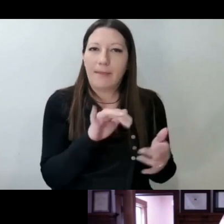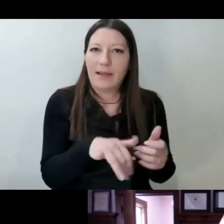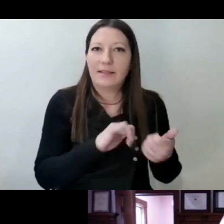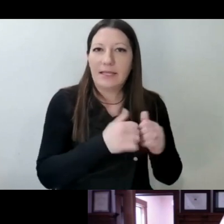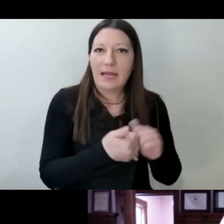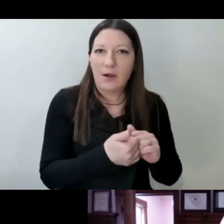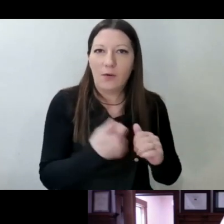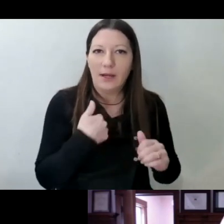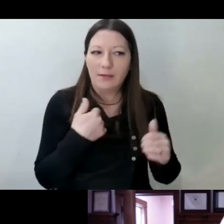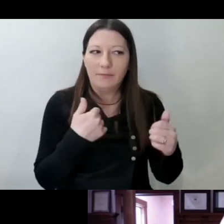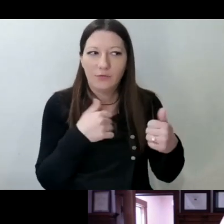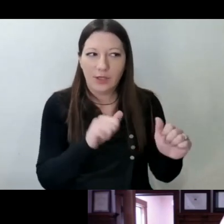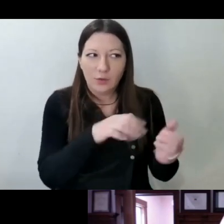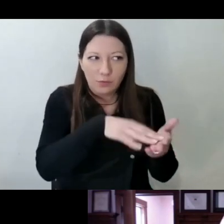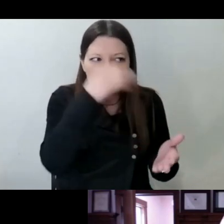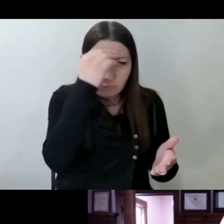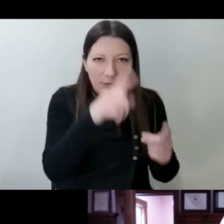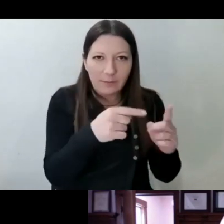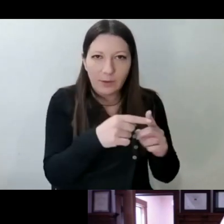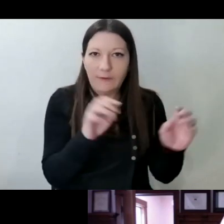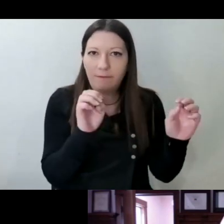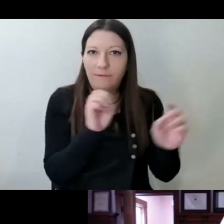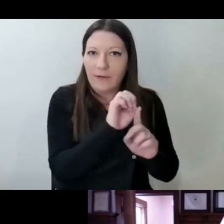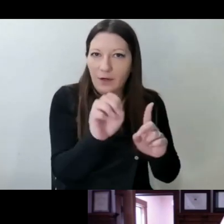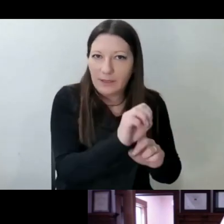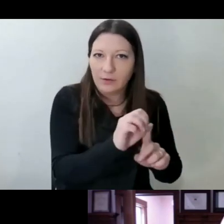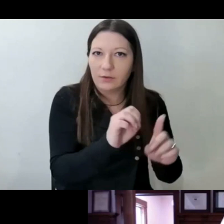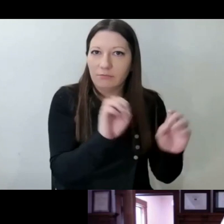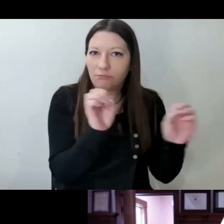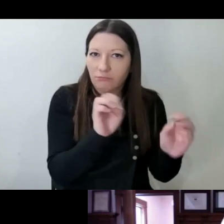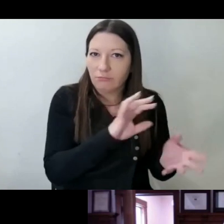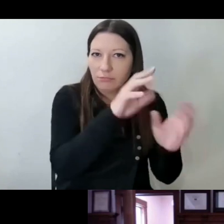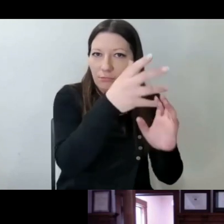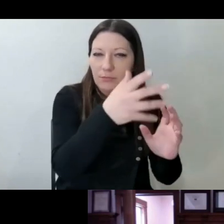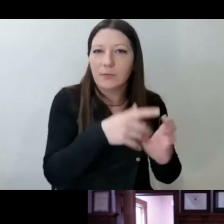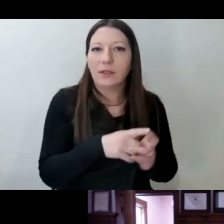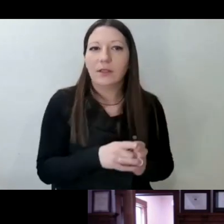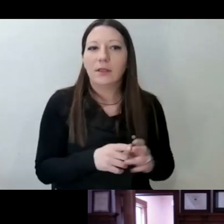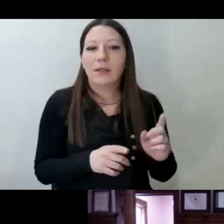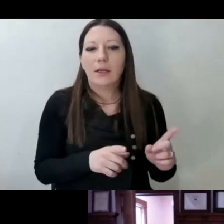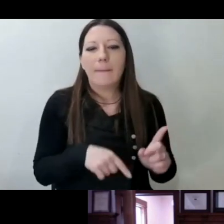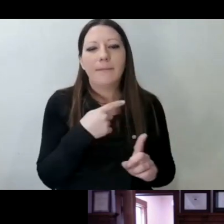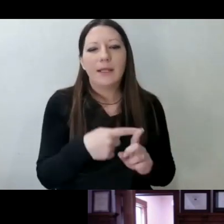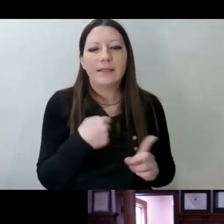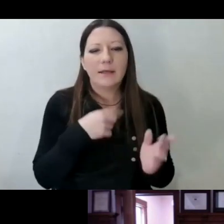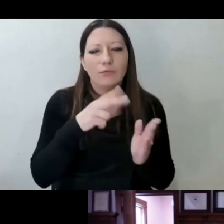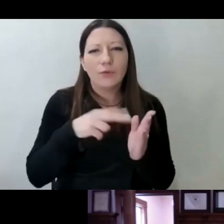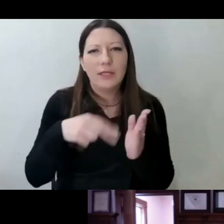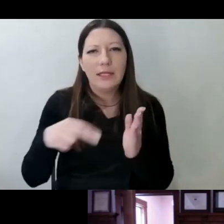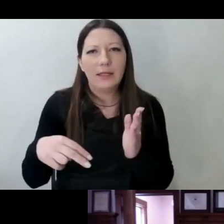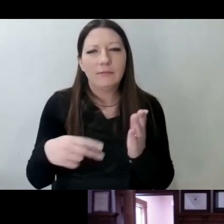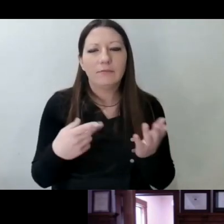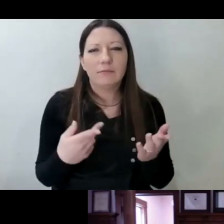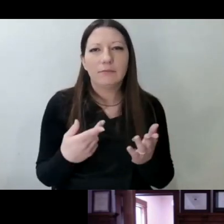crises that are happening. For me, and just based on some of the reading I've done, some of the readings I pointed to today, there is this greater sense of connection,